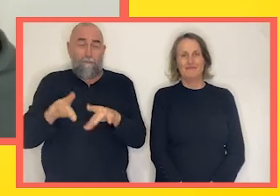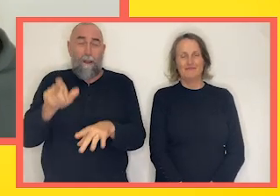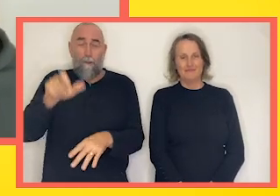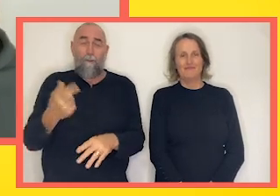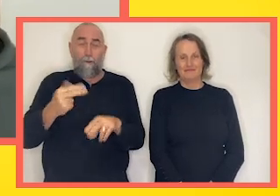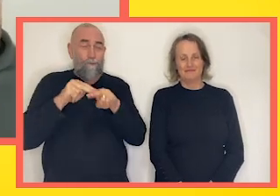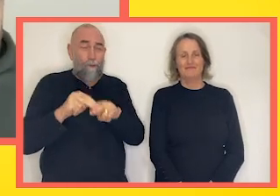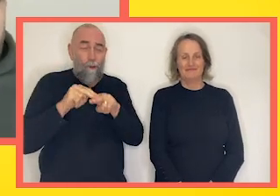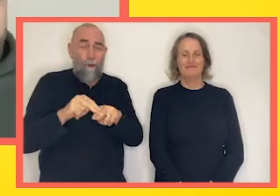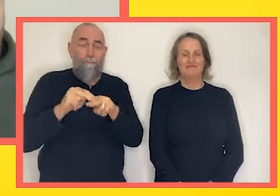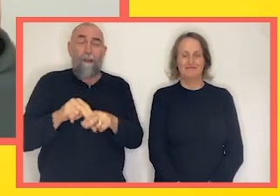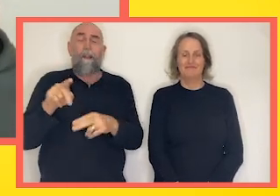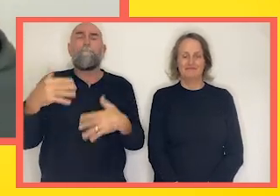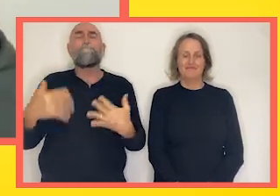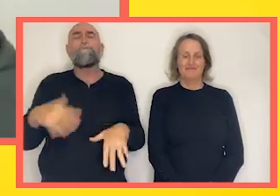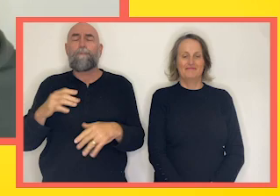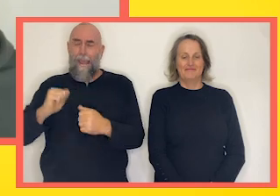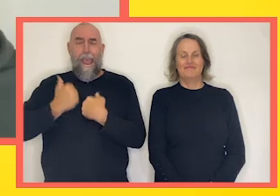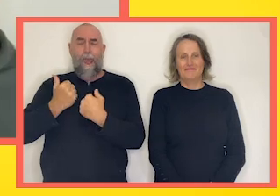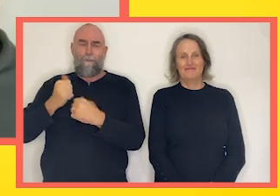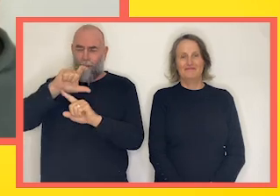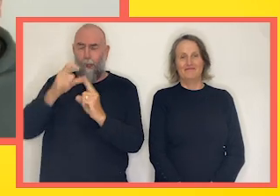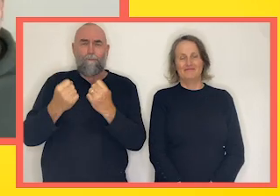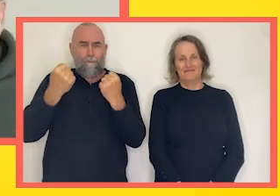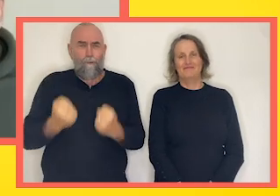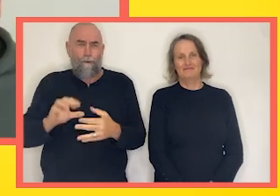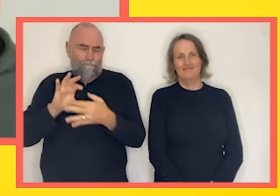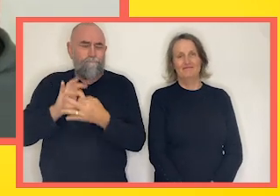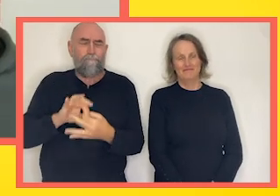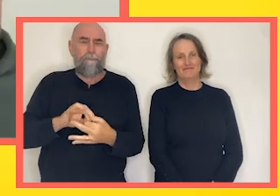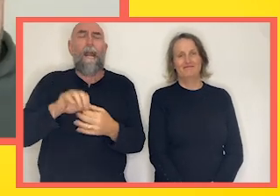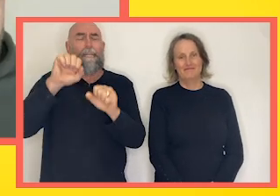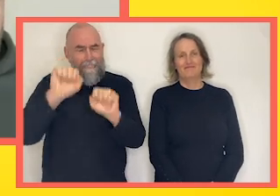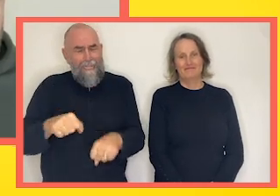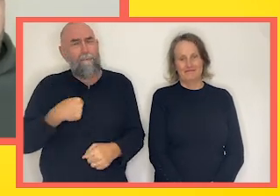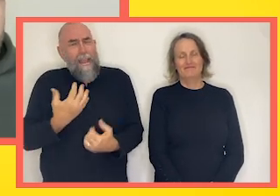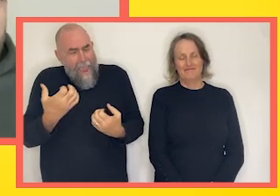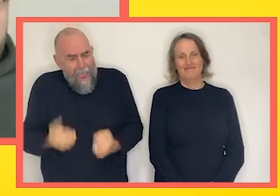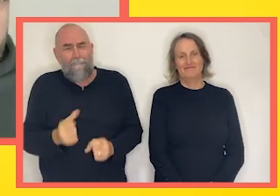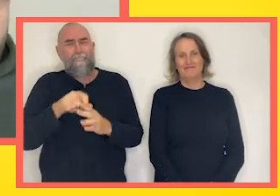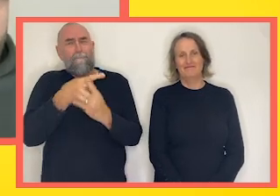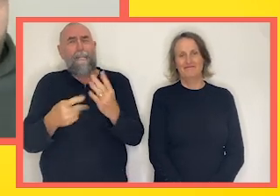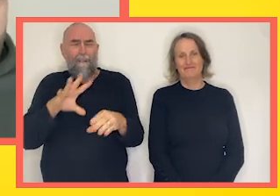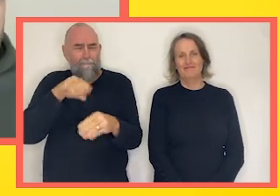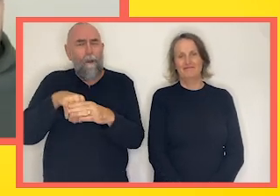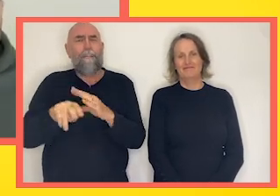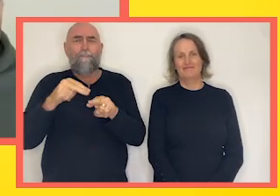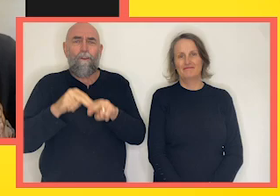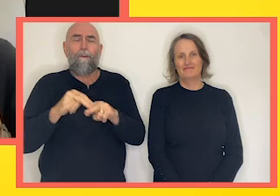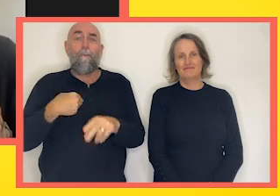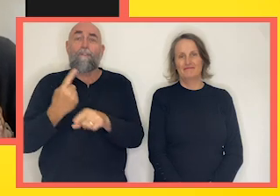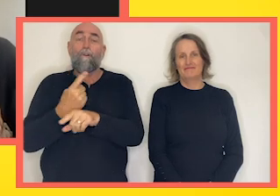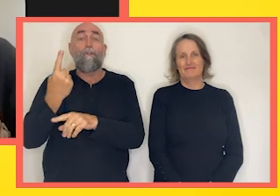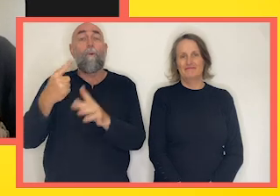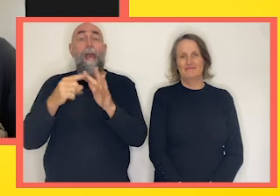surfing. It is an iconic part of the Australian culture. So, of course, there is a disability lens across that, and we get to talk to the